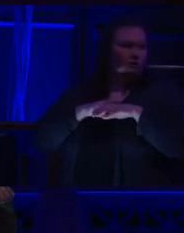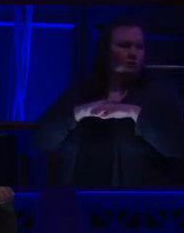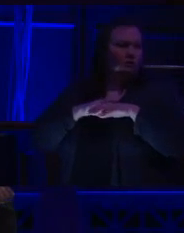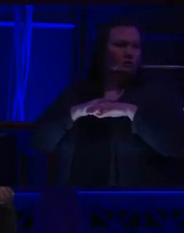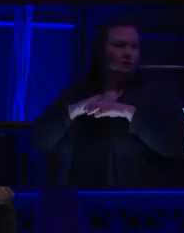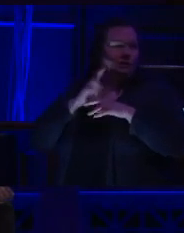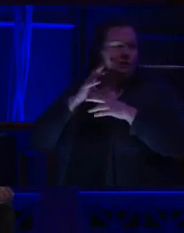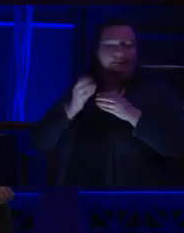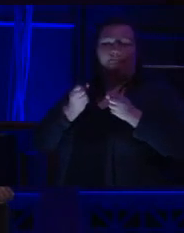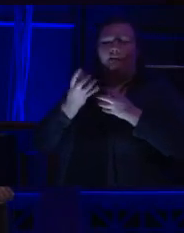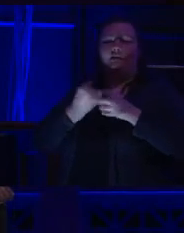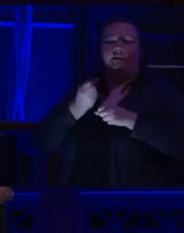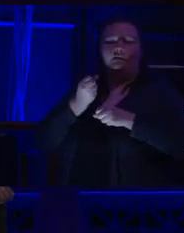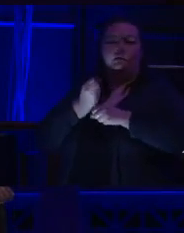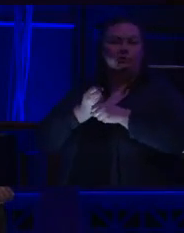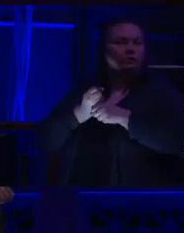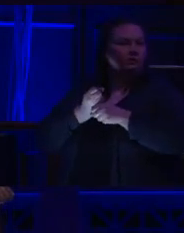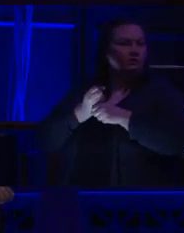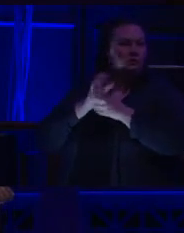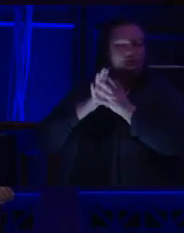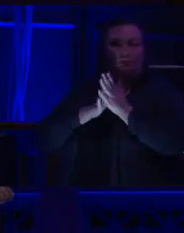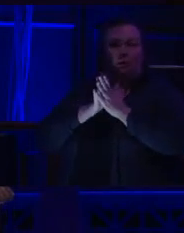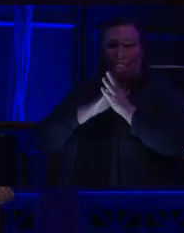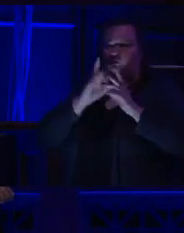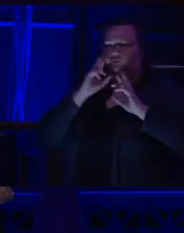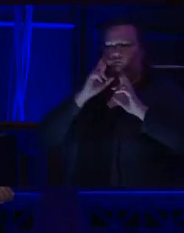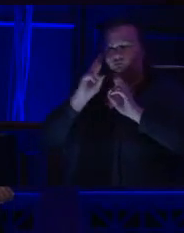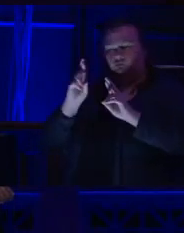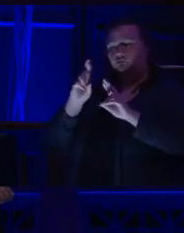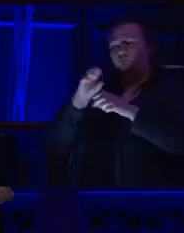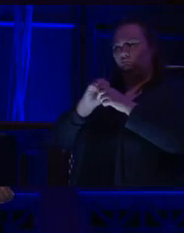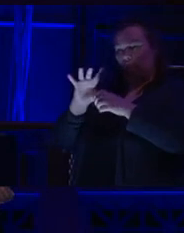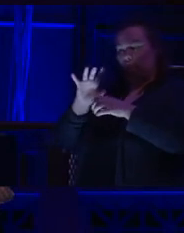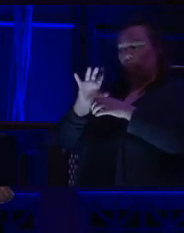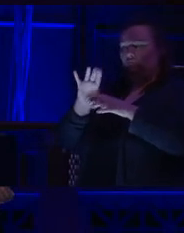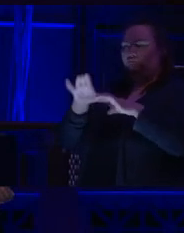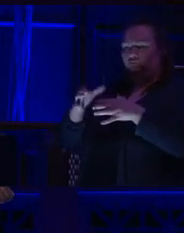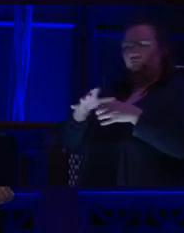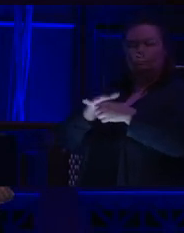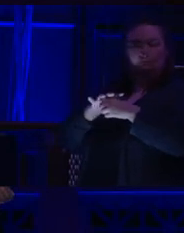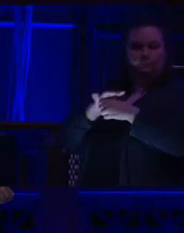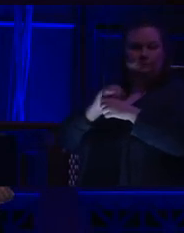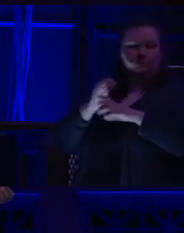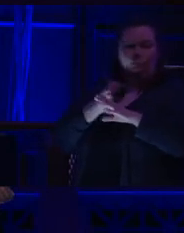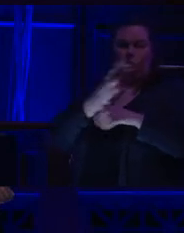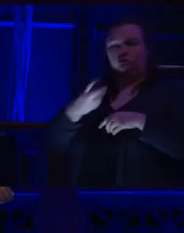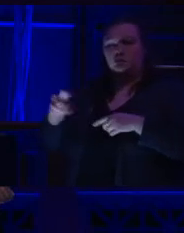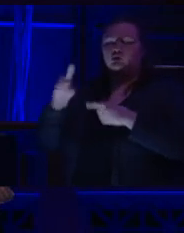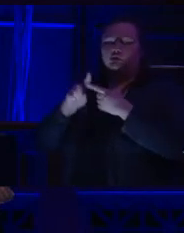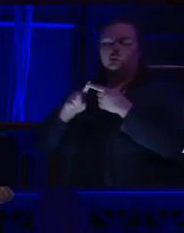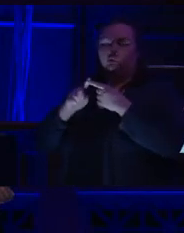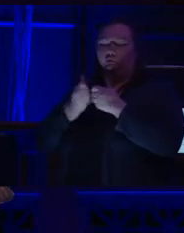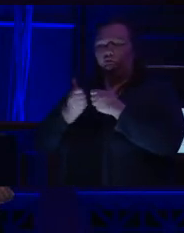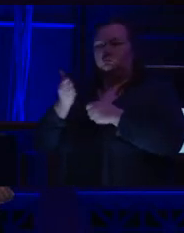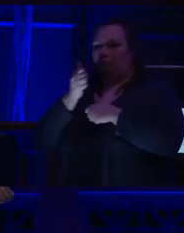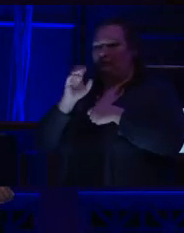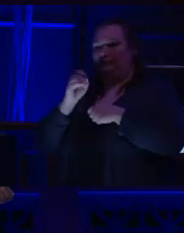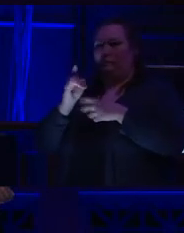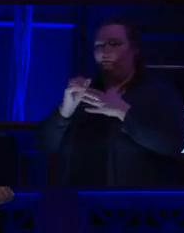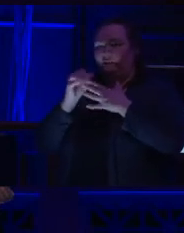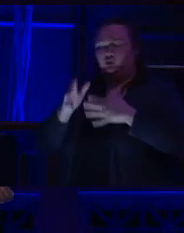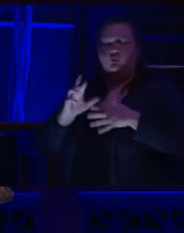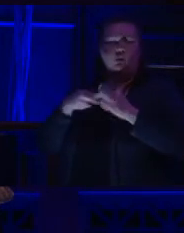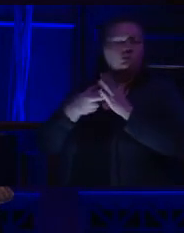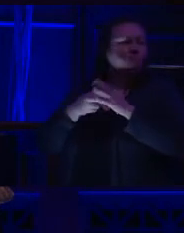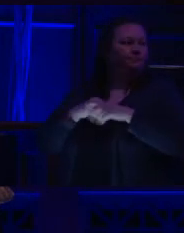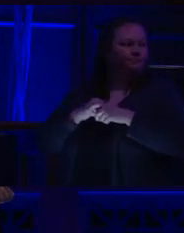he spent many years as a productive, respected immunologist and researcher before transitioning to executive leadership roles.